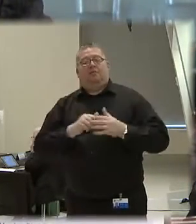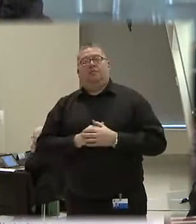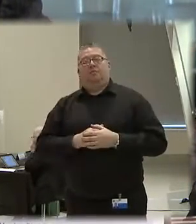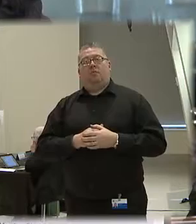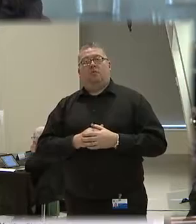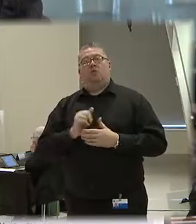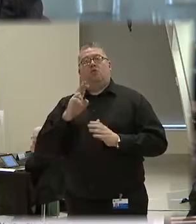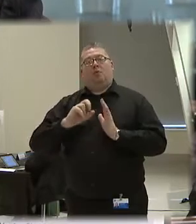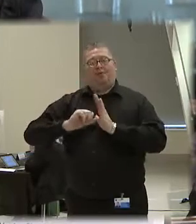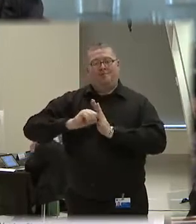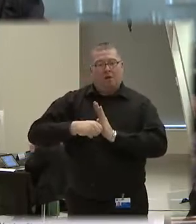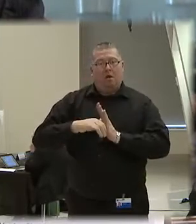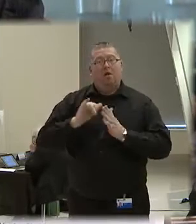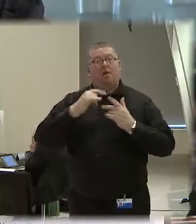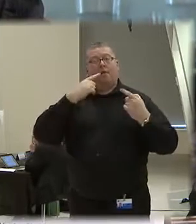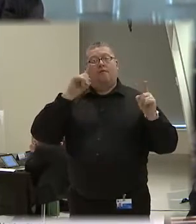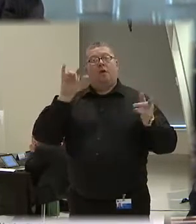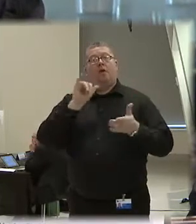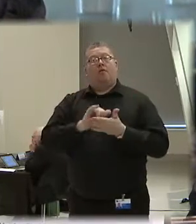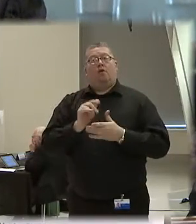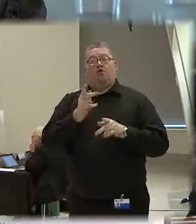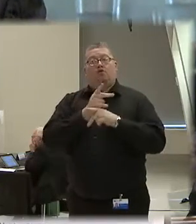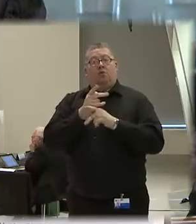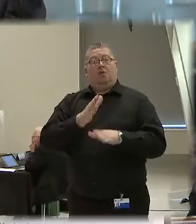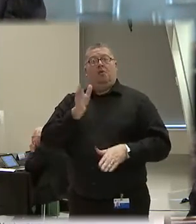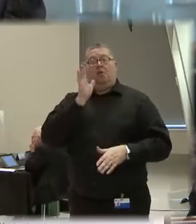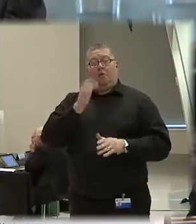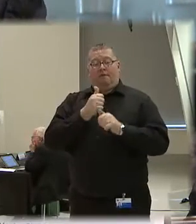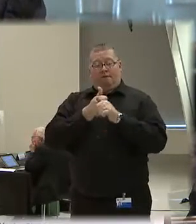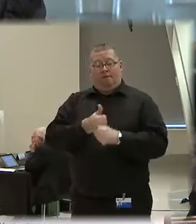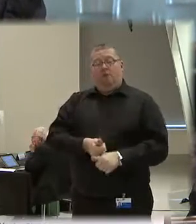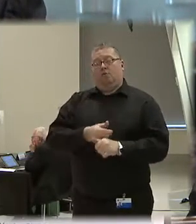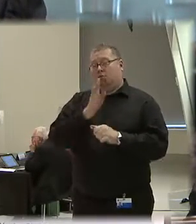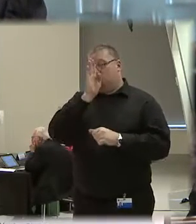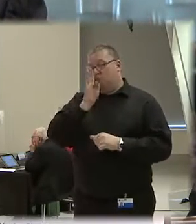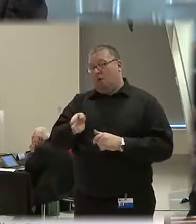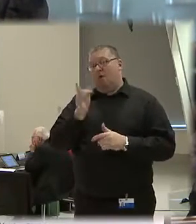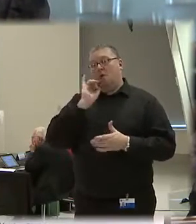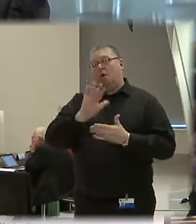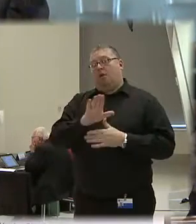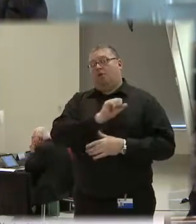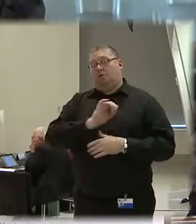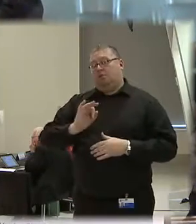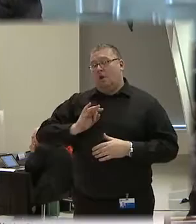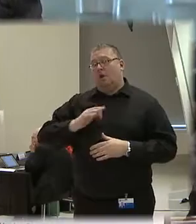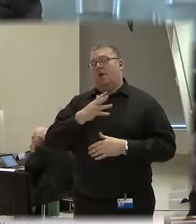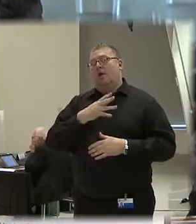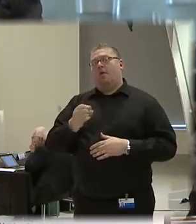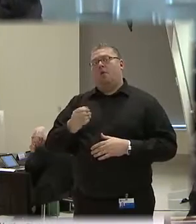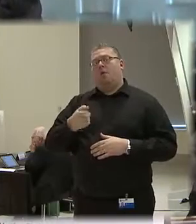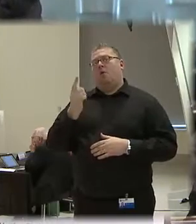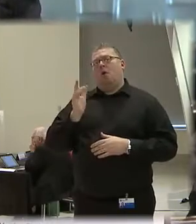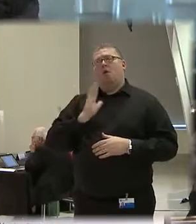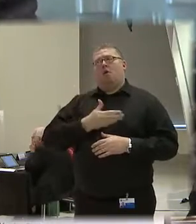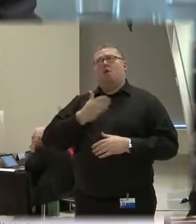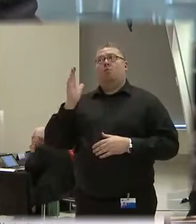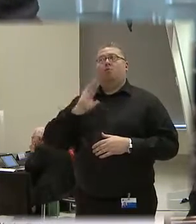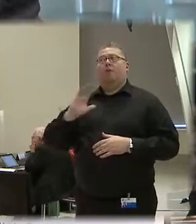We reinforced the fact that supervisors will be held strictly accountable for their personnel. And in one of the